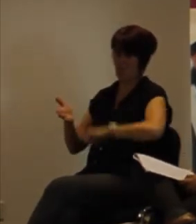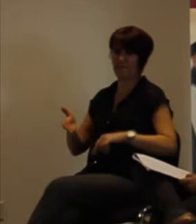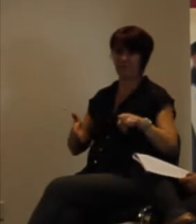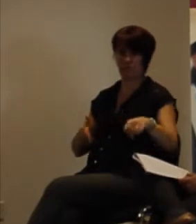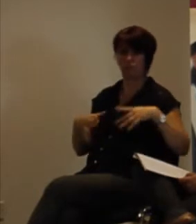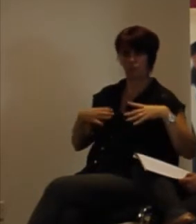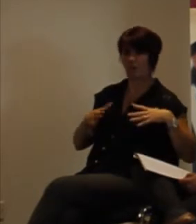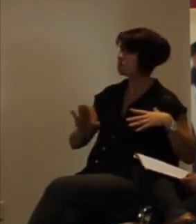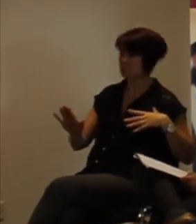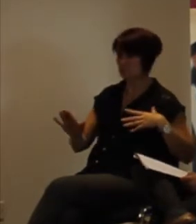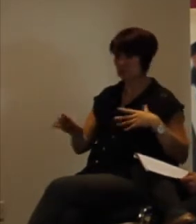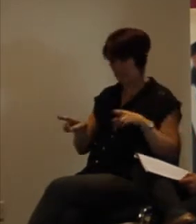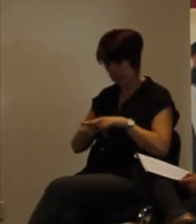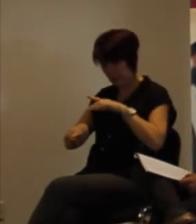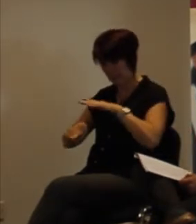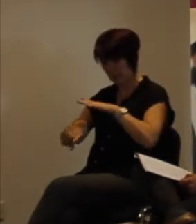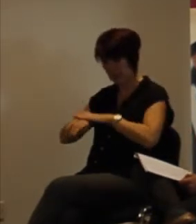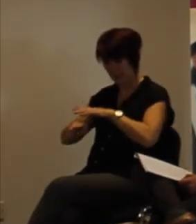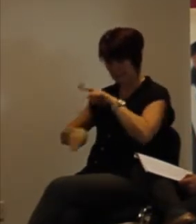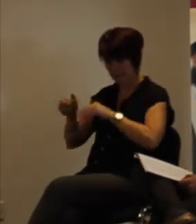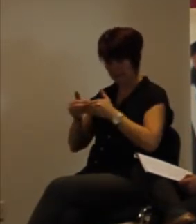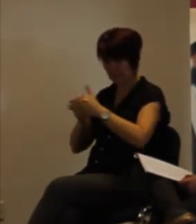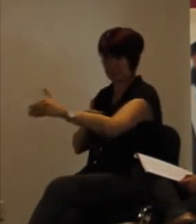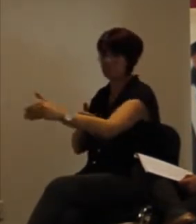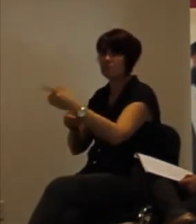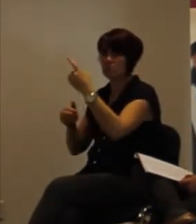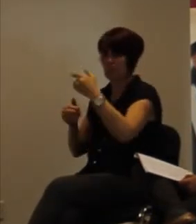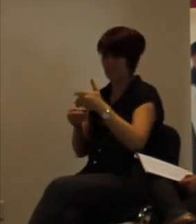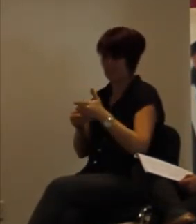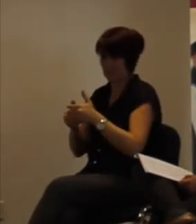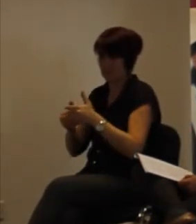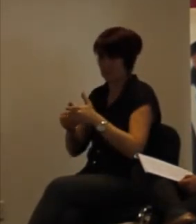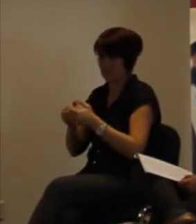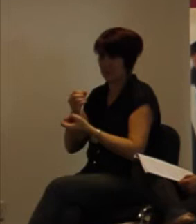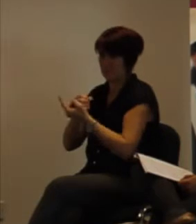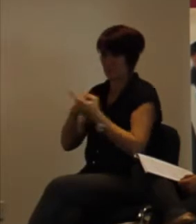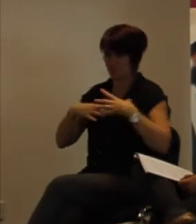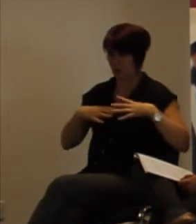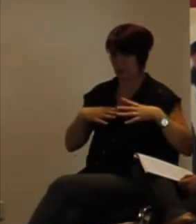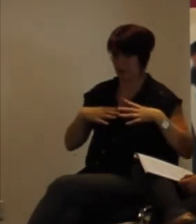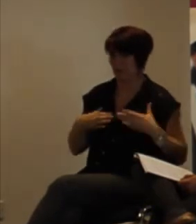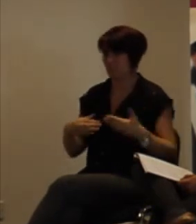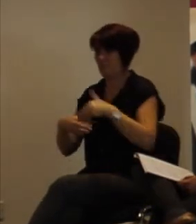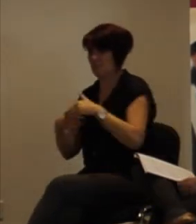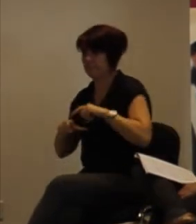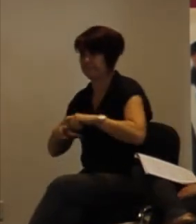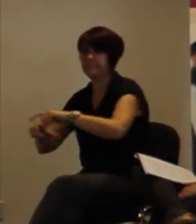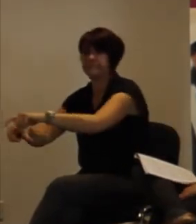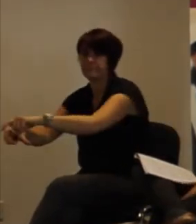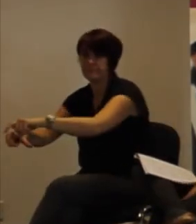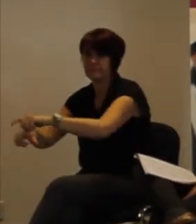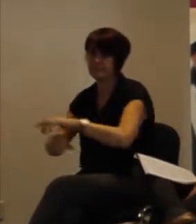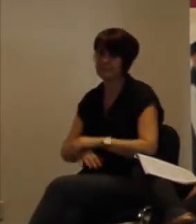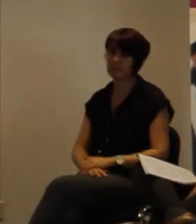away. They must maintain the same amount of time as other learners for their assessment. Again,